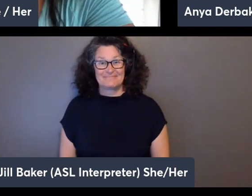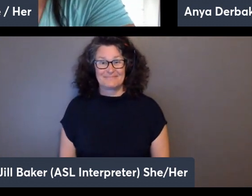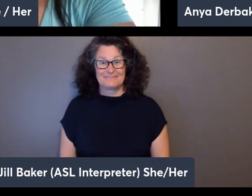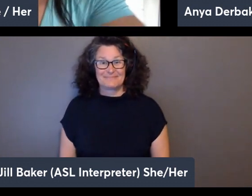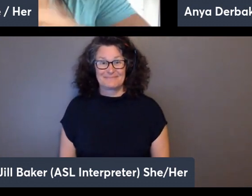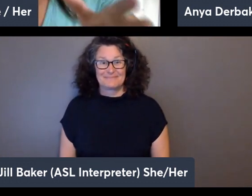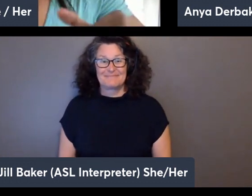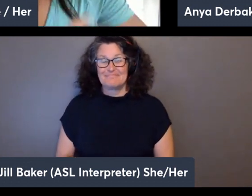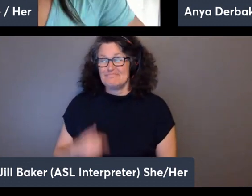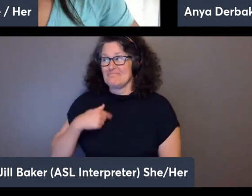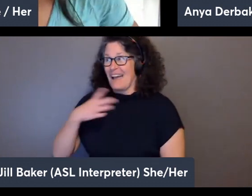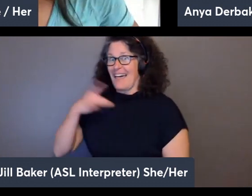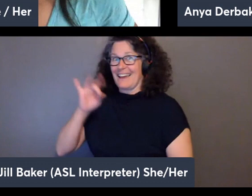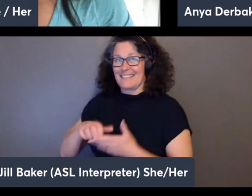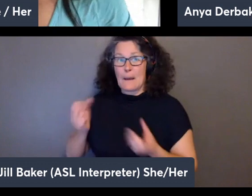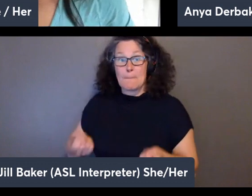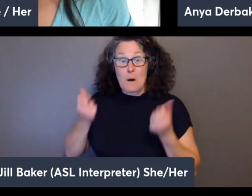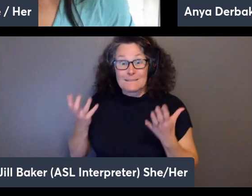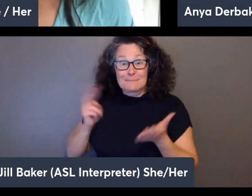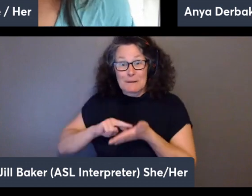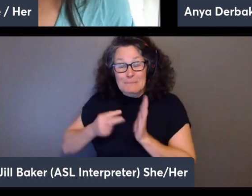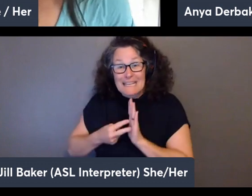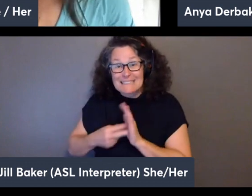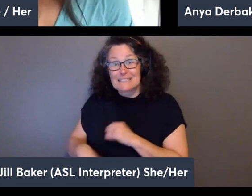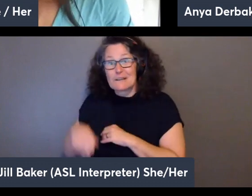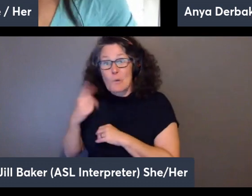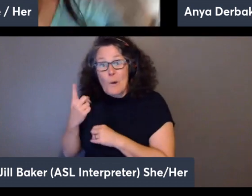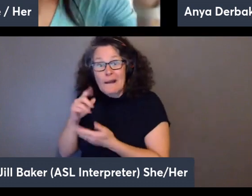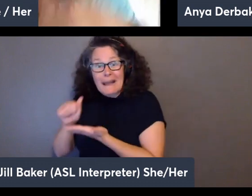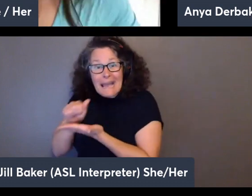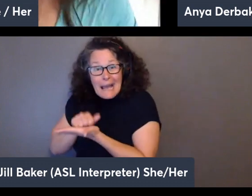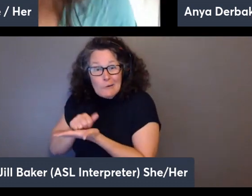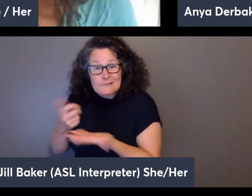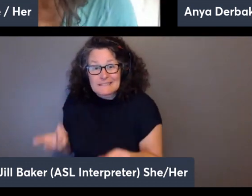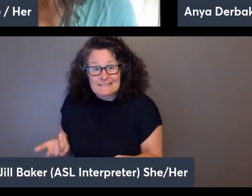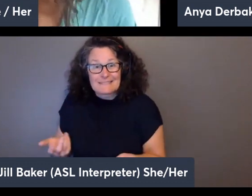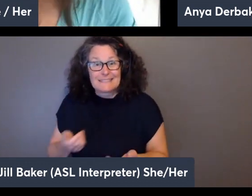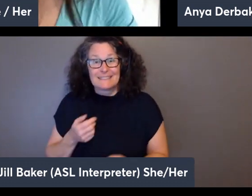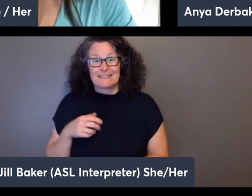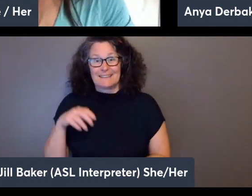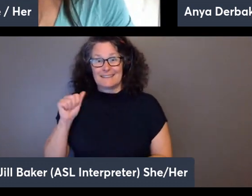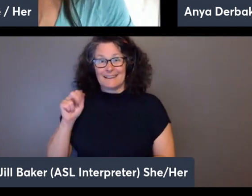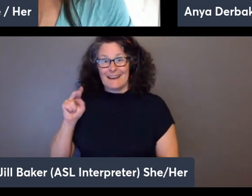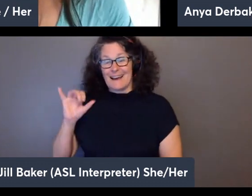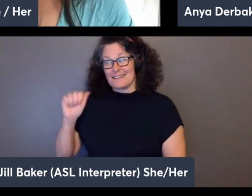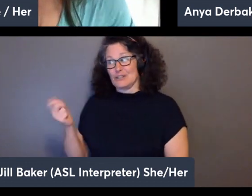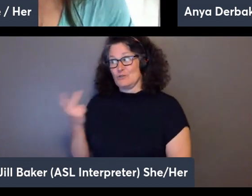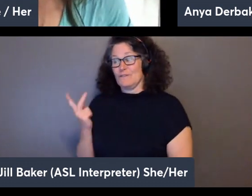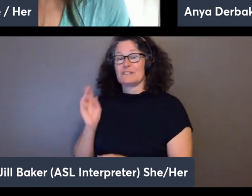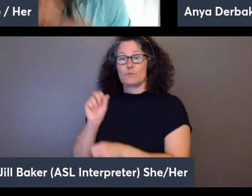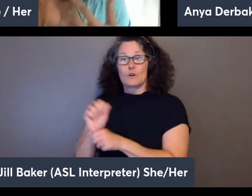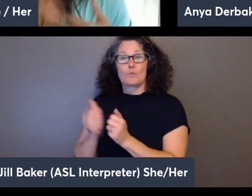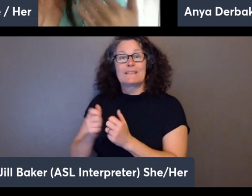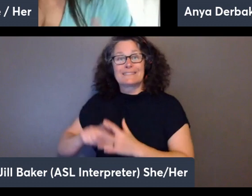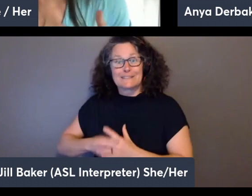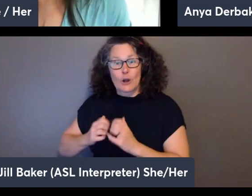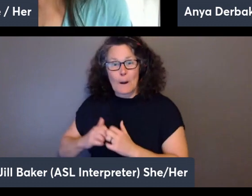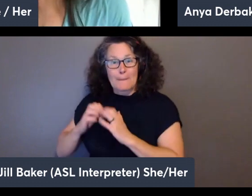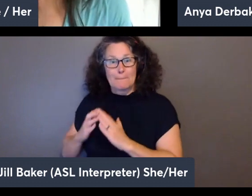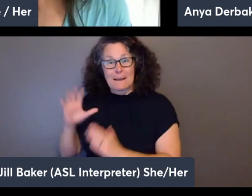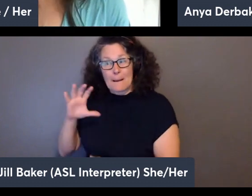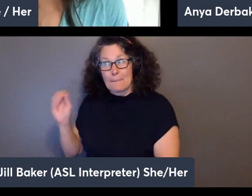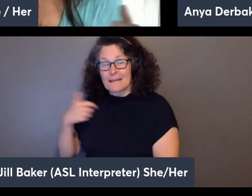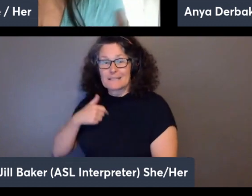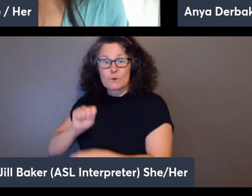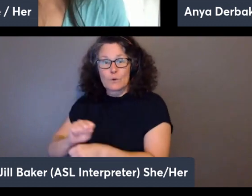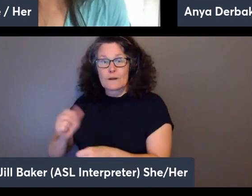Yeah, I like that. So multiple means even if it's just one account, because I mean, Anya and I both work with startups, so we know even starting with